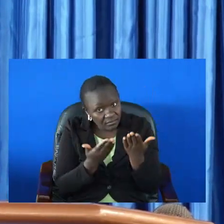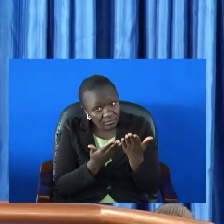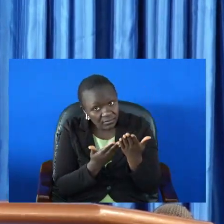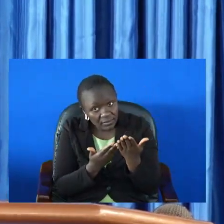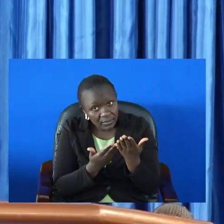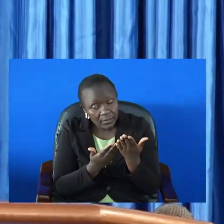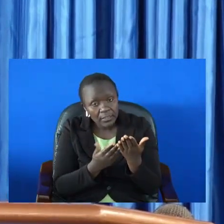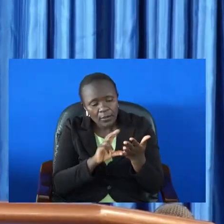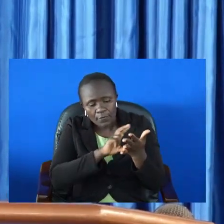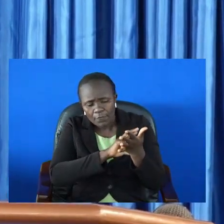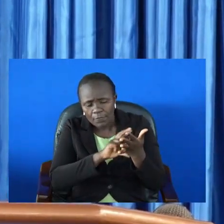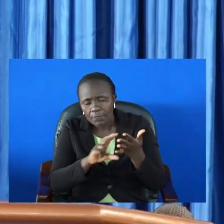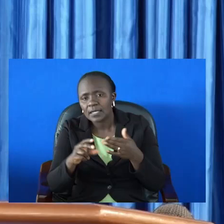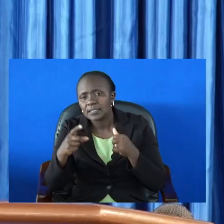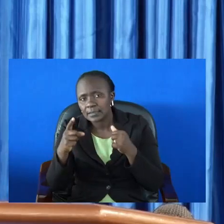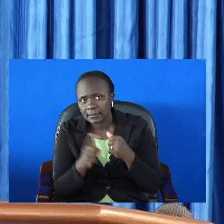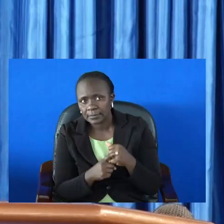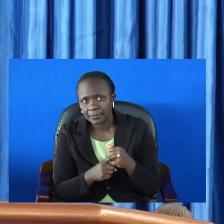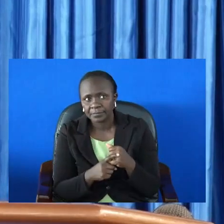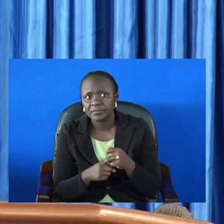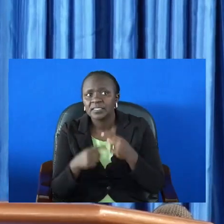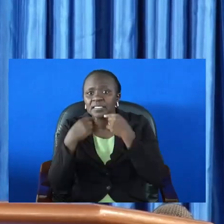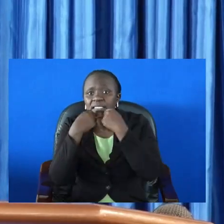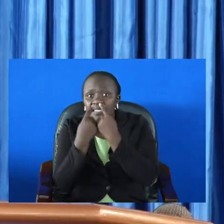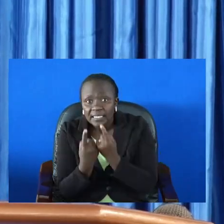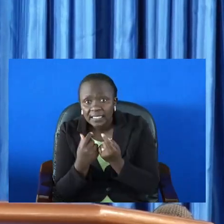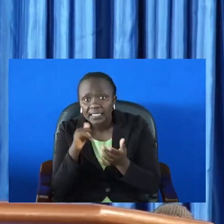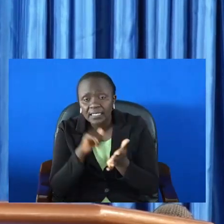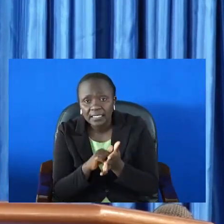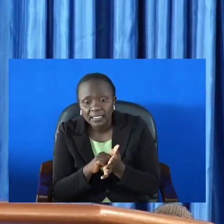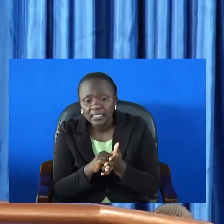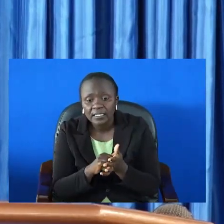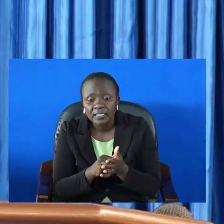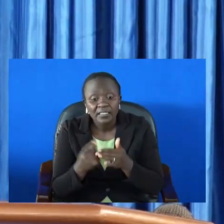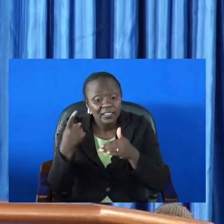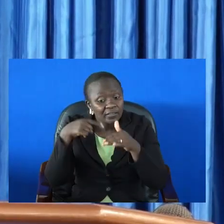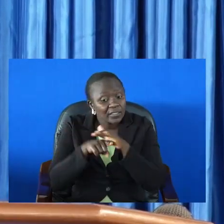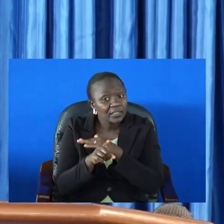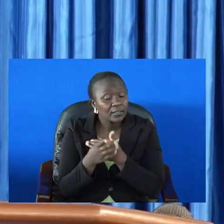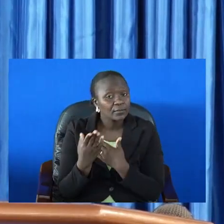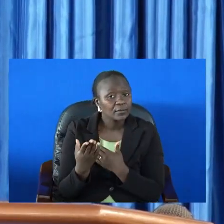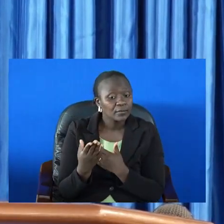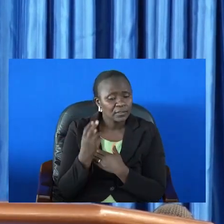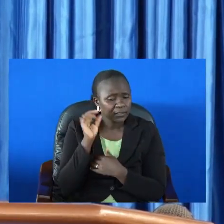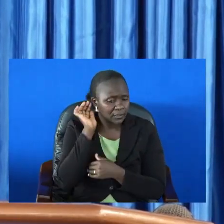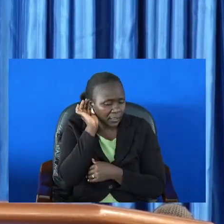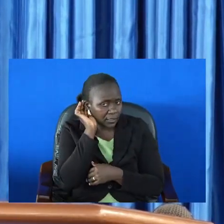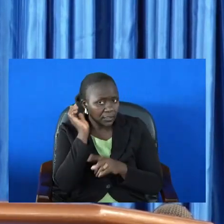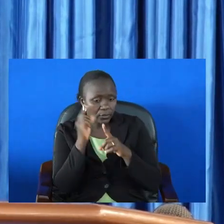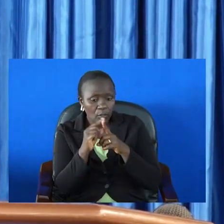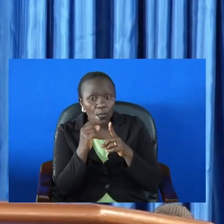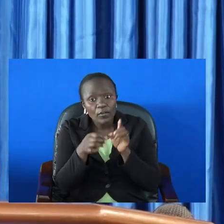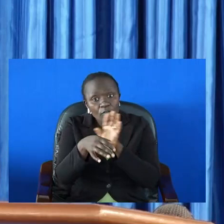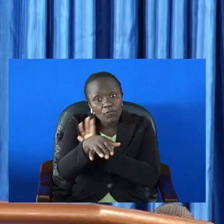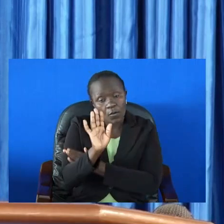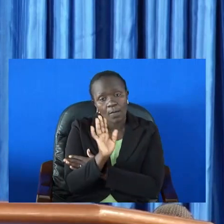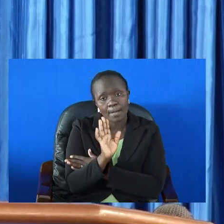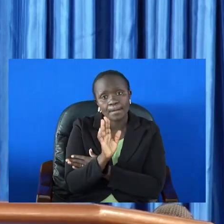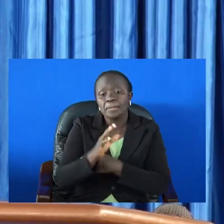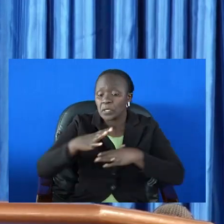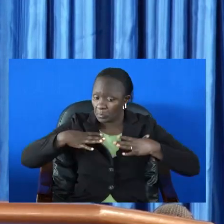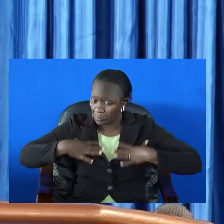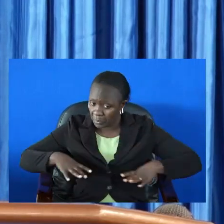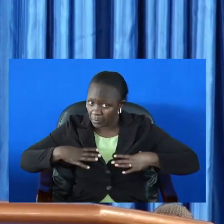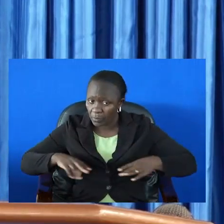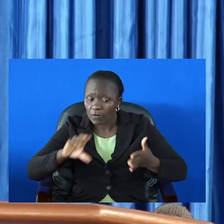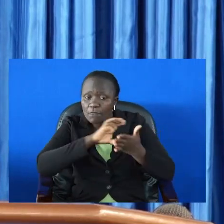And in verse number 6, it says that they went there, and when they listened to the word of God, people,